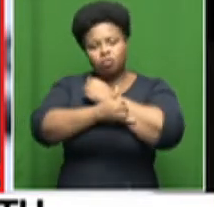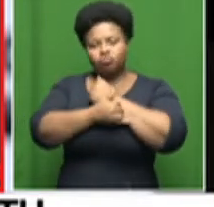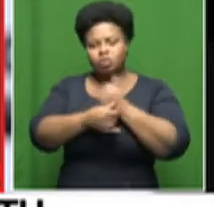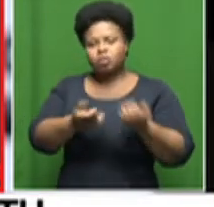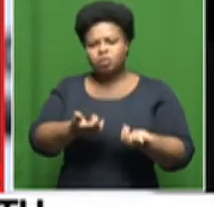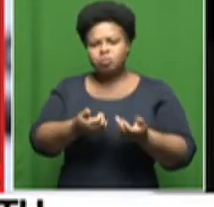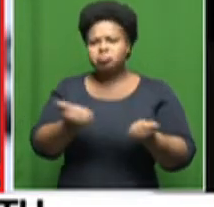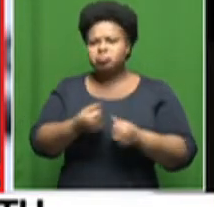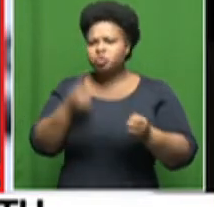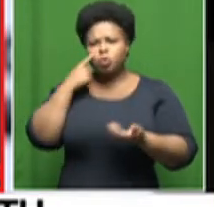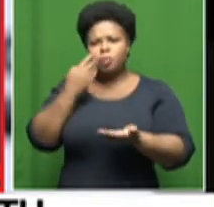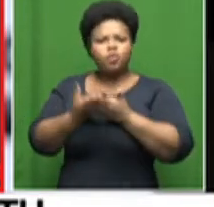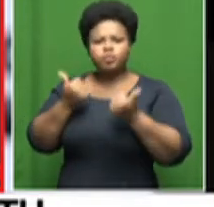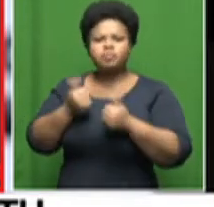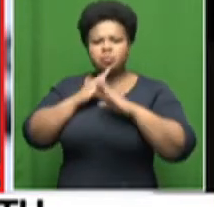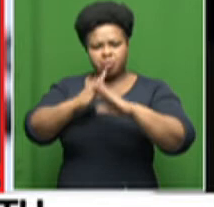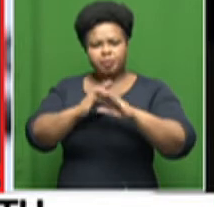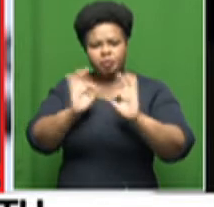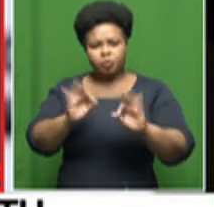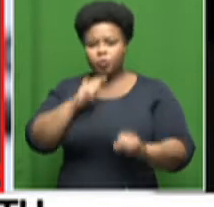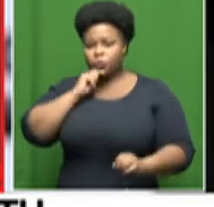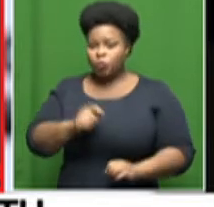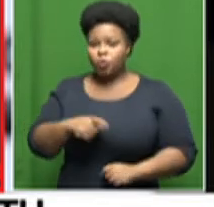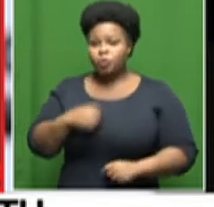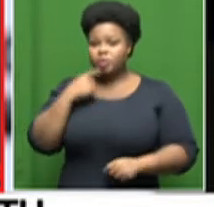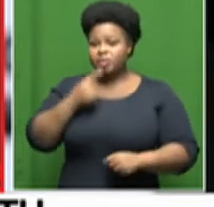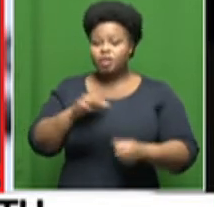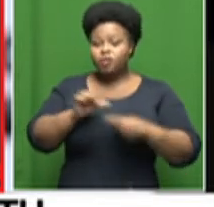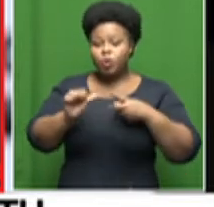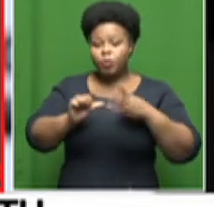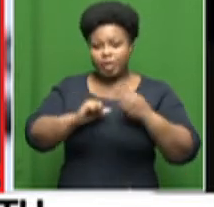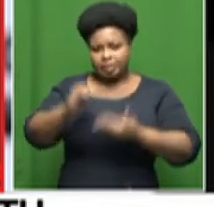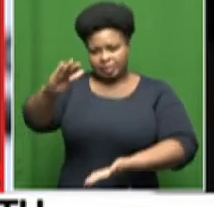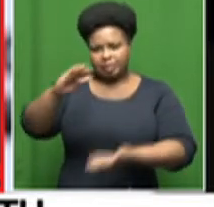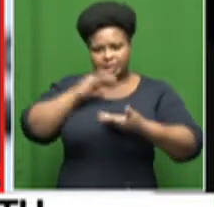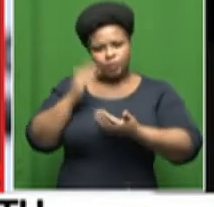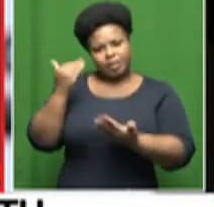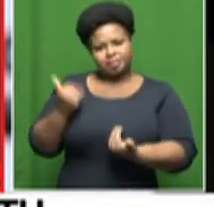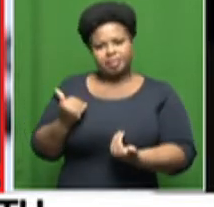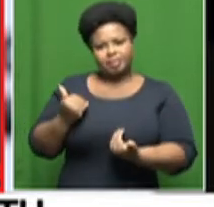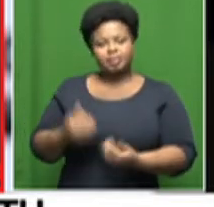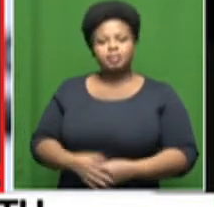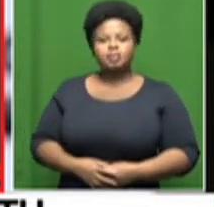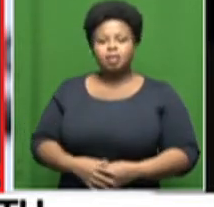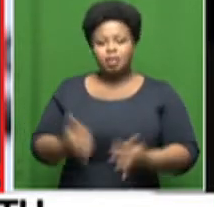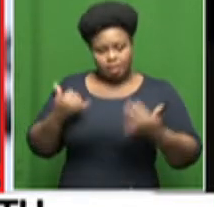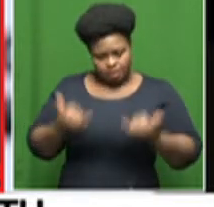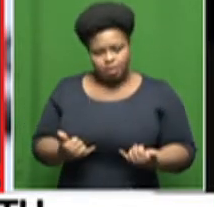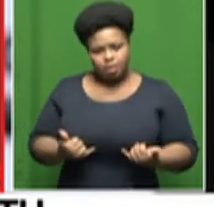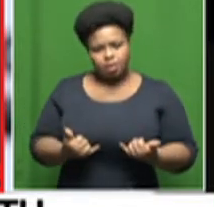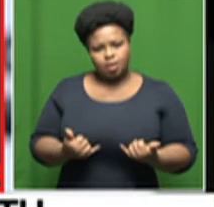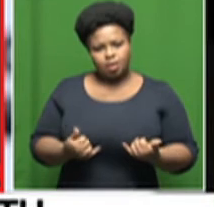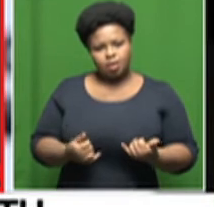weeks, those are going to be the ones that we'll start on with. And in the process, we are actually doing an